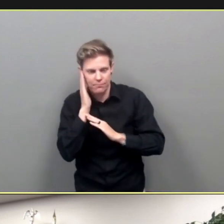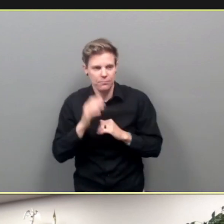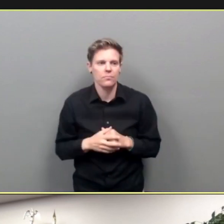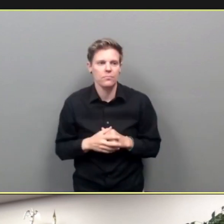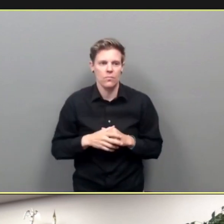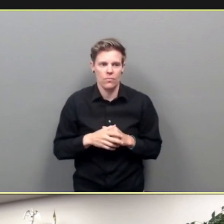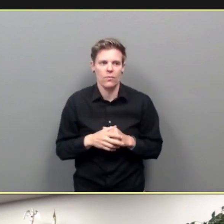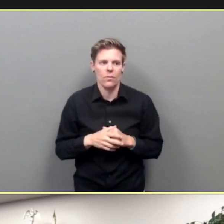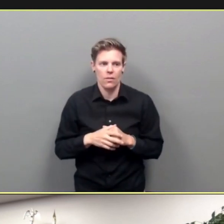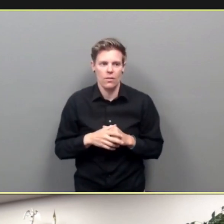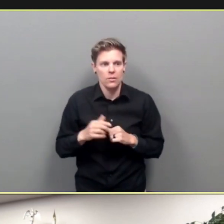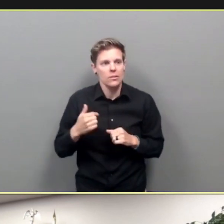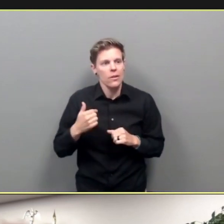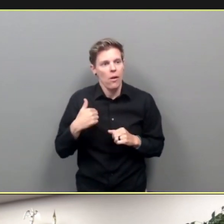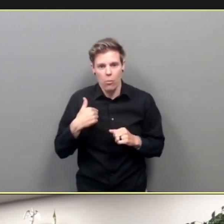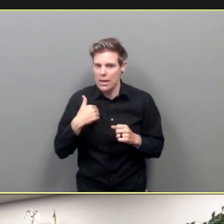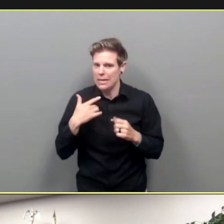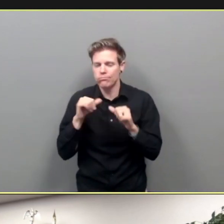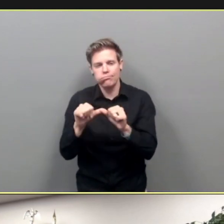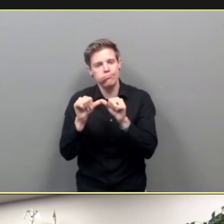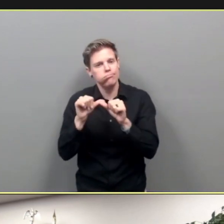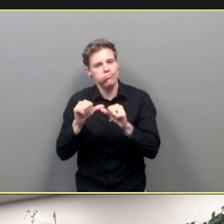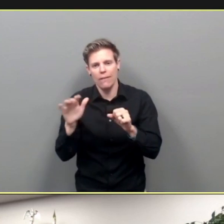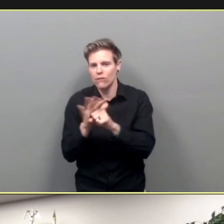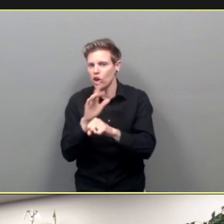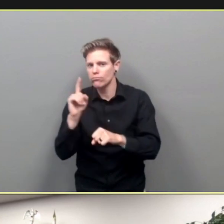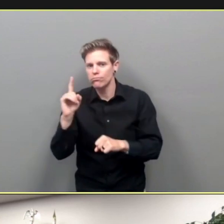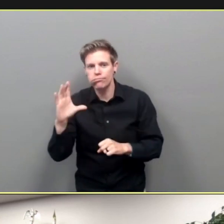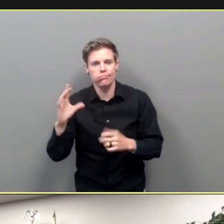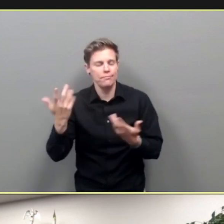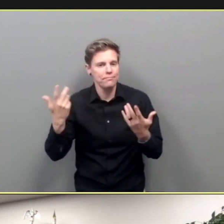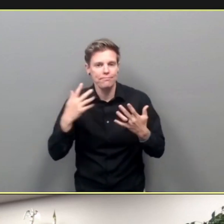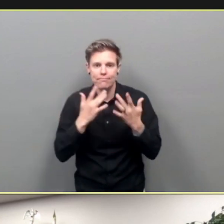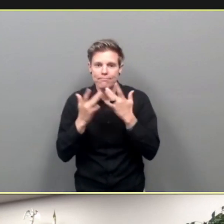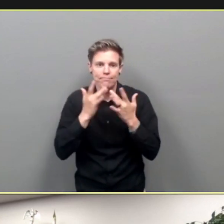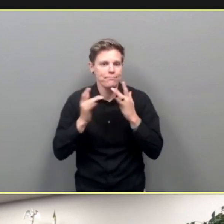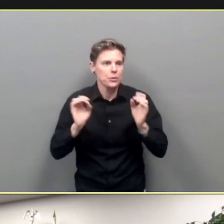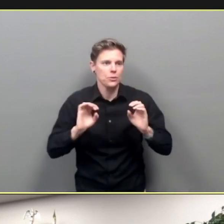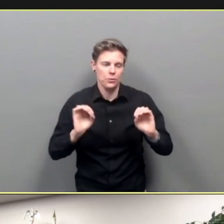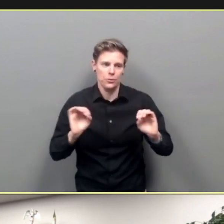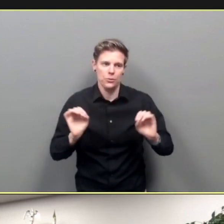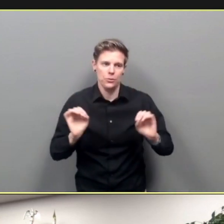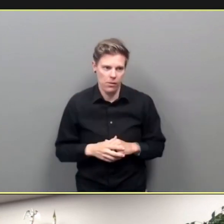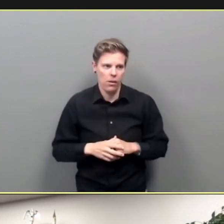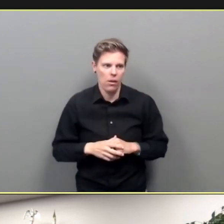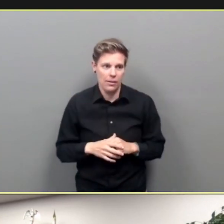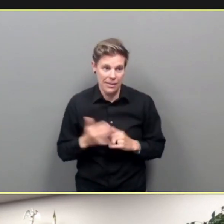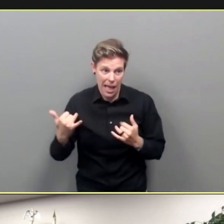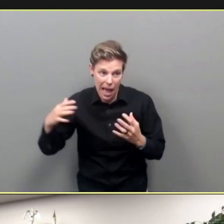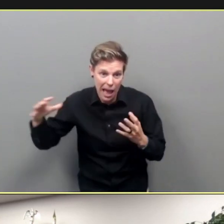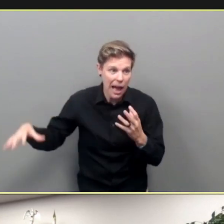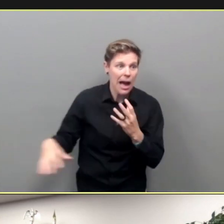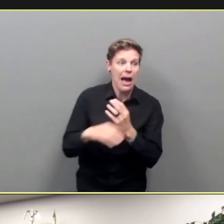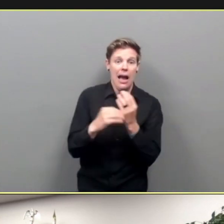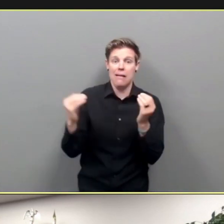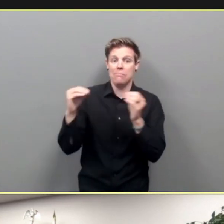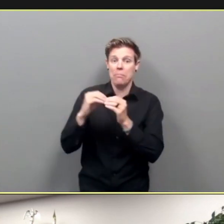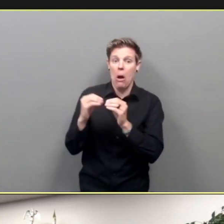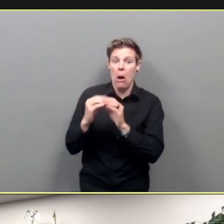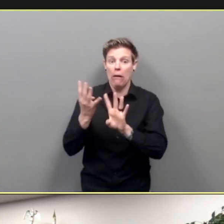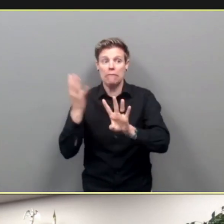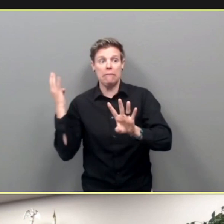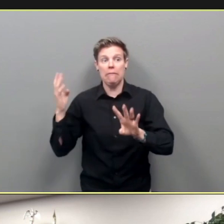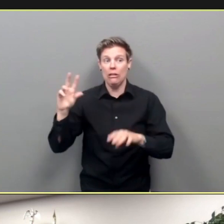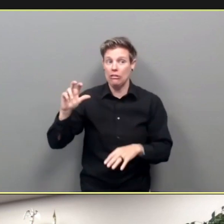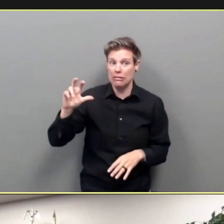life for us. And then on top of that, you add another 300, I think at our peak last year, we had 1,000